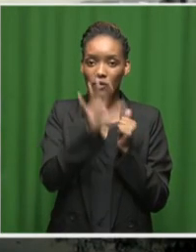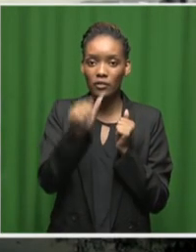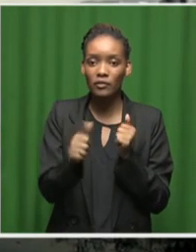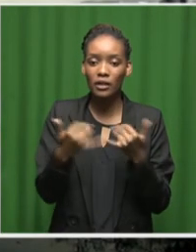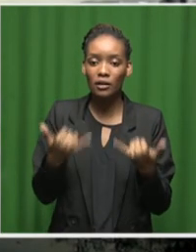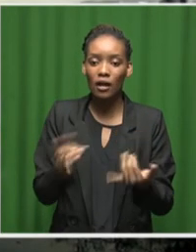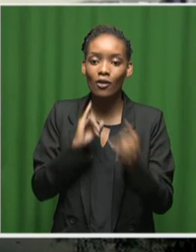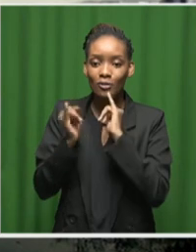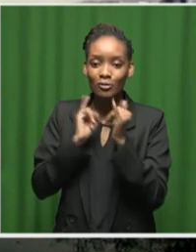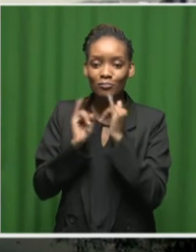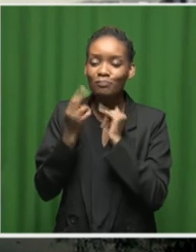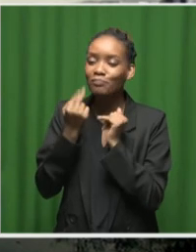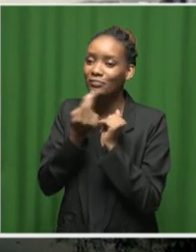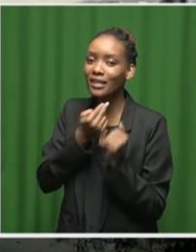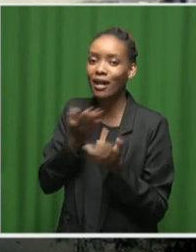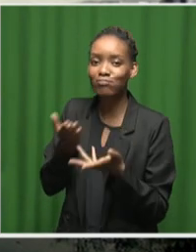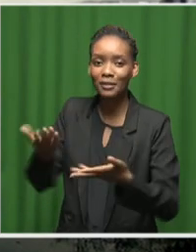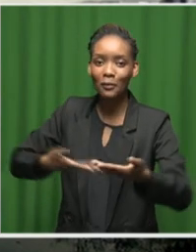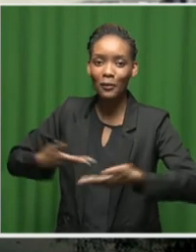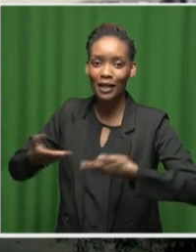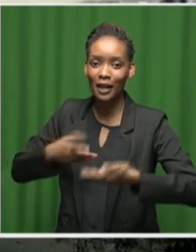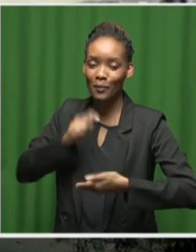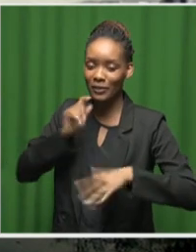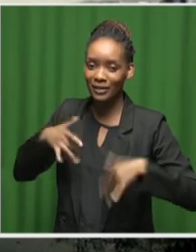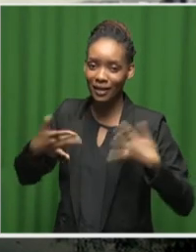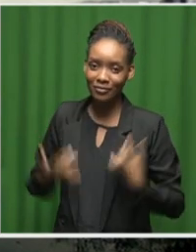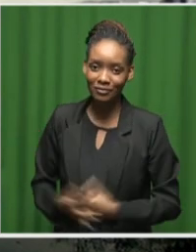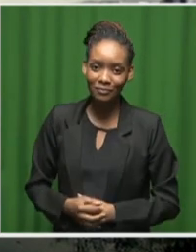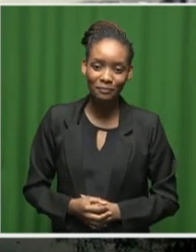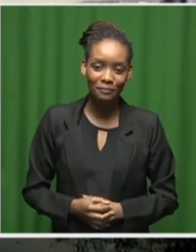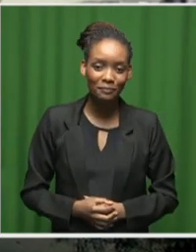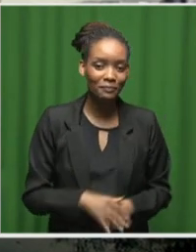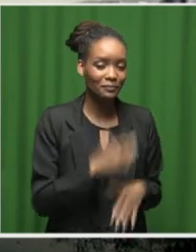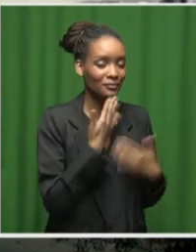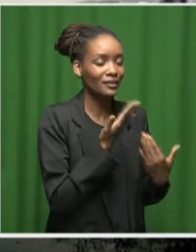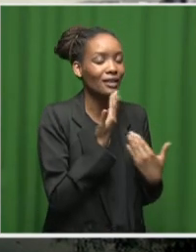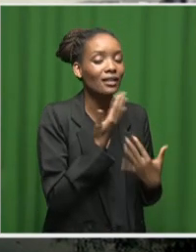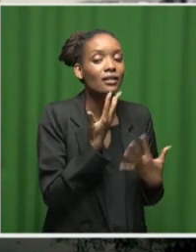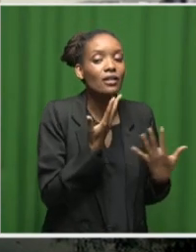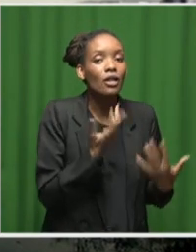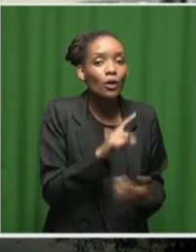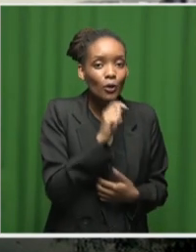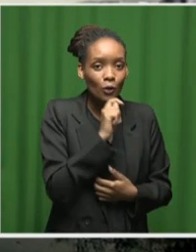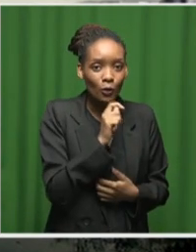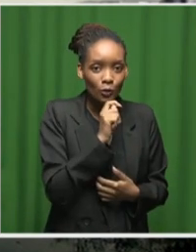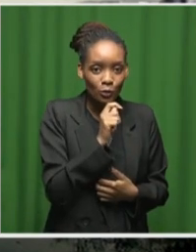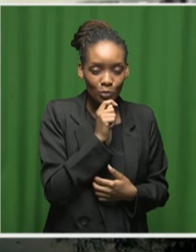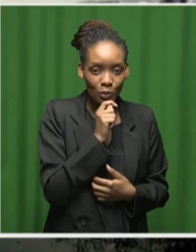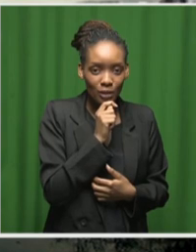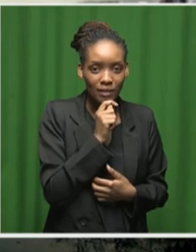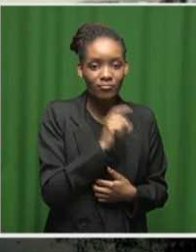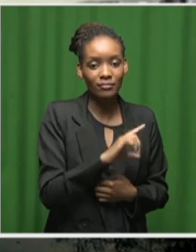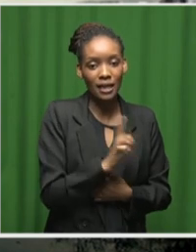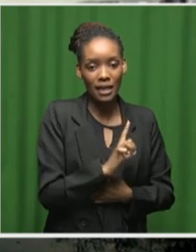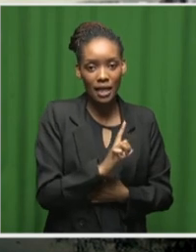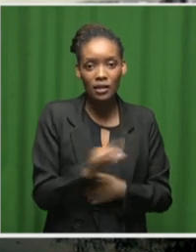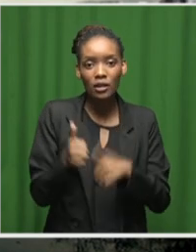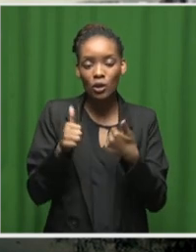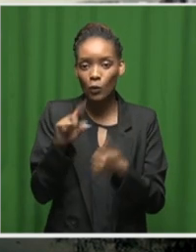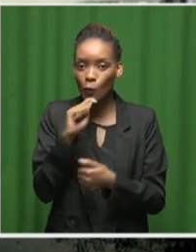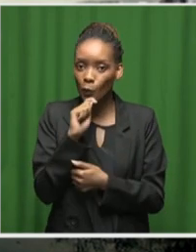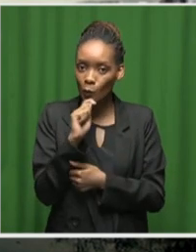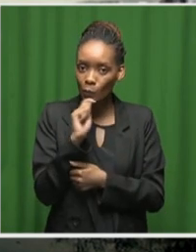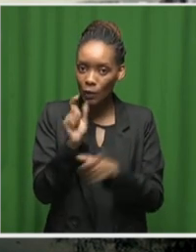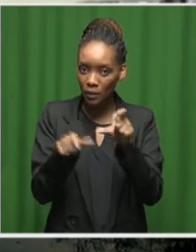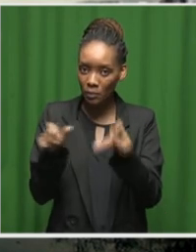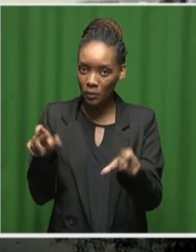Christo, it's lovely to have you. Welcome to Morning Live. Thank you. Good morning, Leanne, and good morning, viewers. And it's a pleasure to be here,